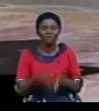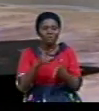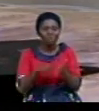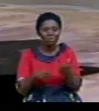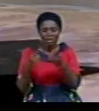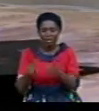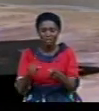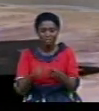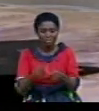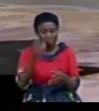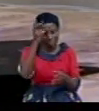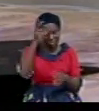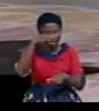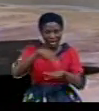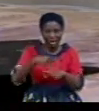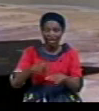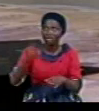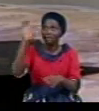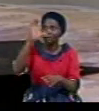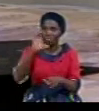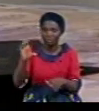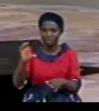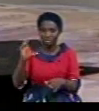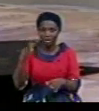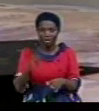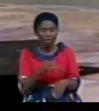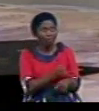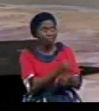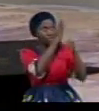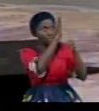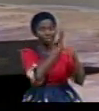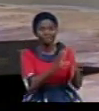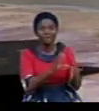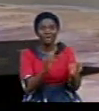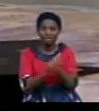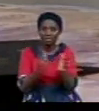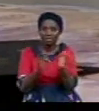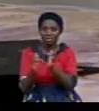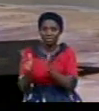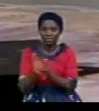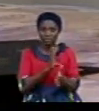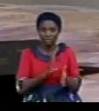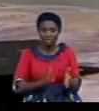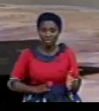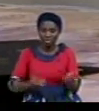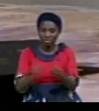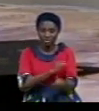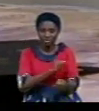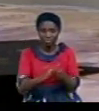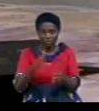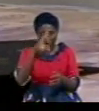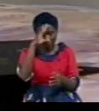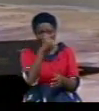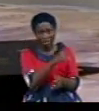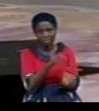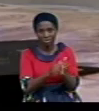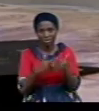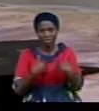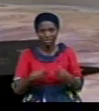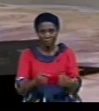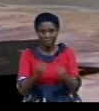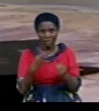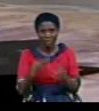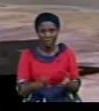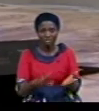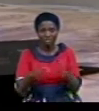Satan at the cross of Calvary that Jesus Christ destroyed him that had the power